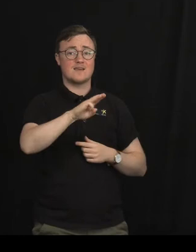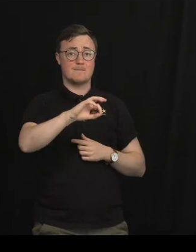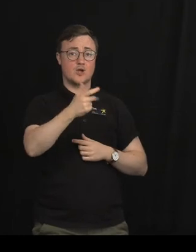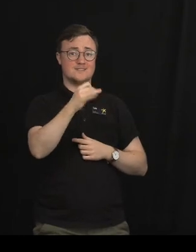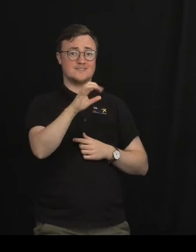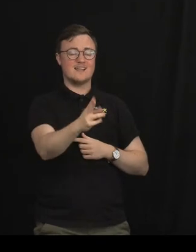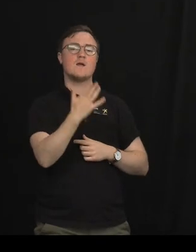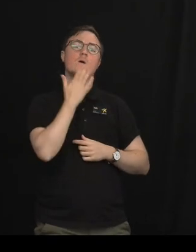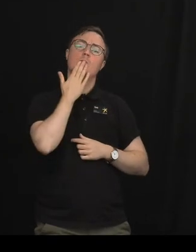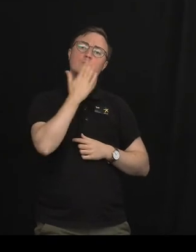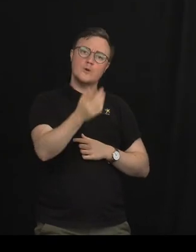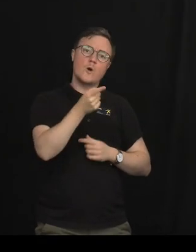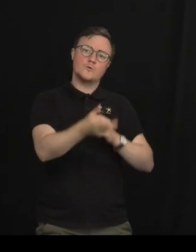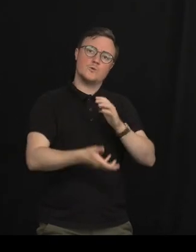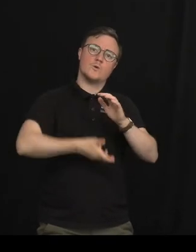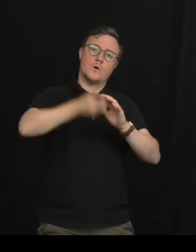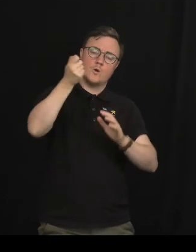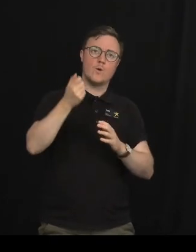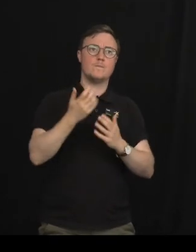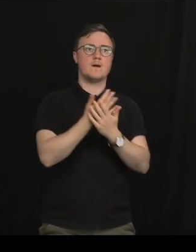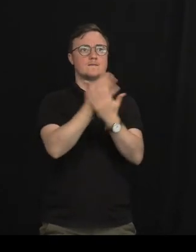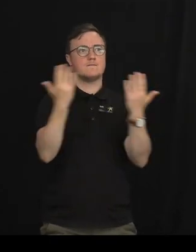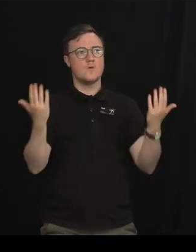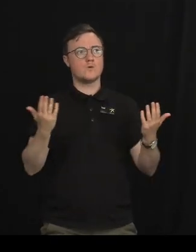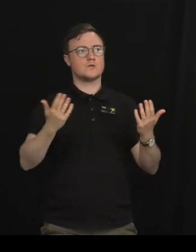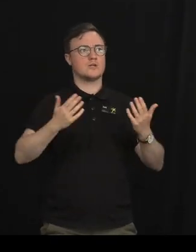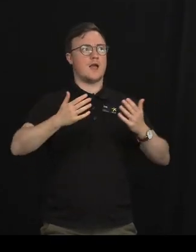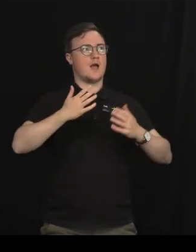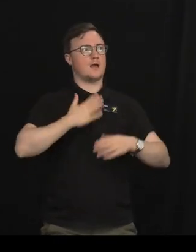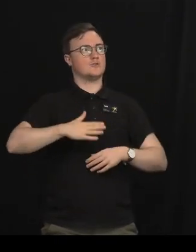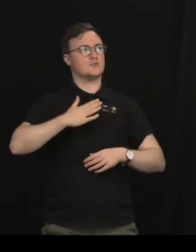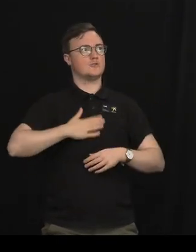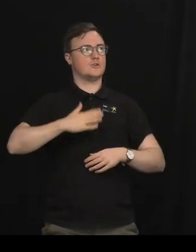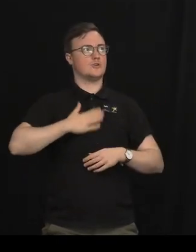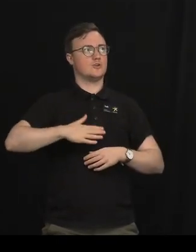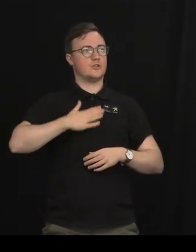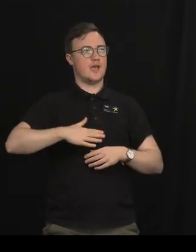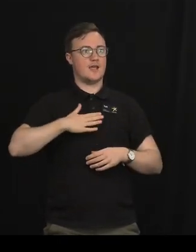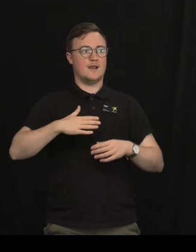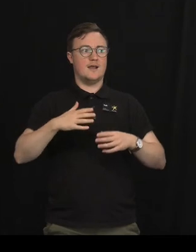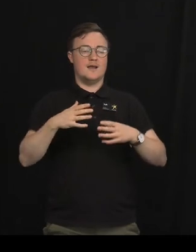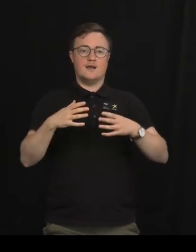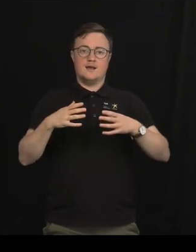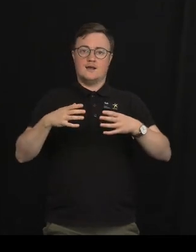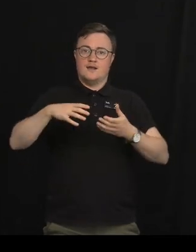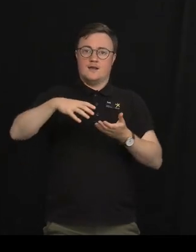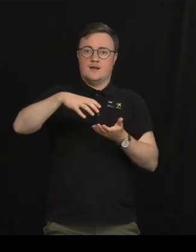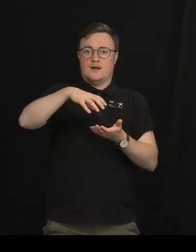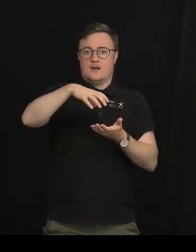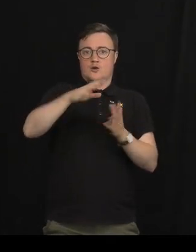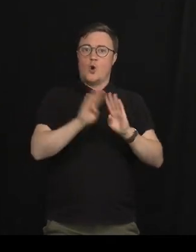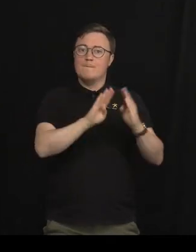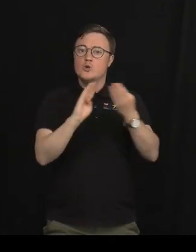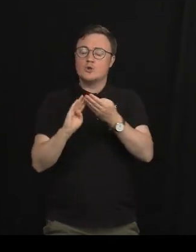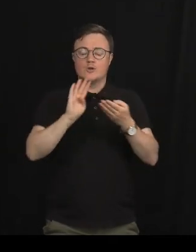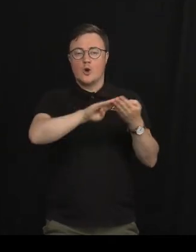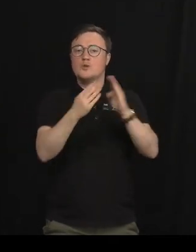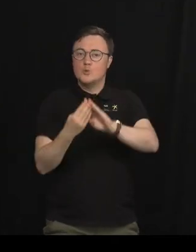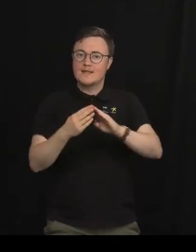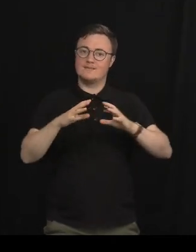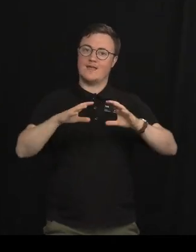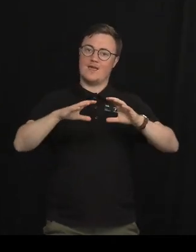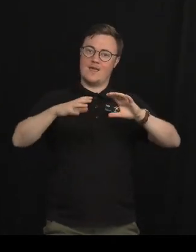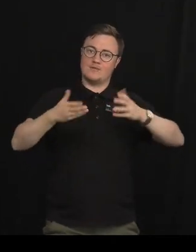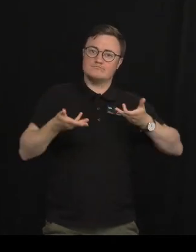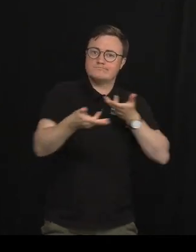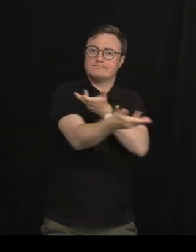people don't consider community-based healthcare as part of the formal healthcare system. But of course it is. It